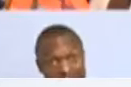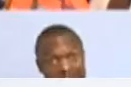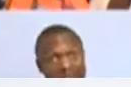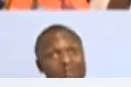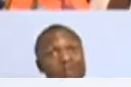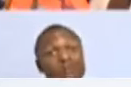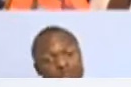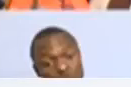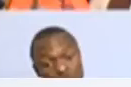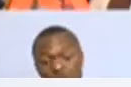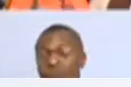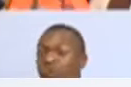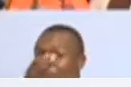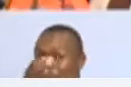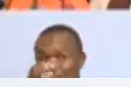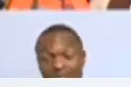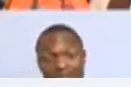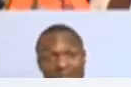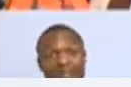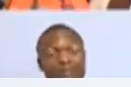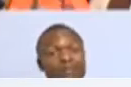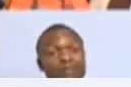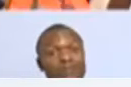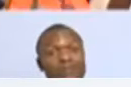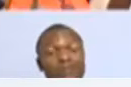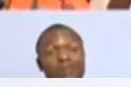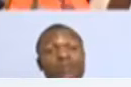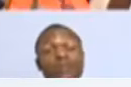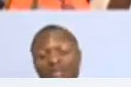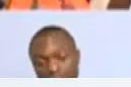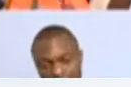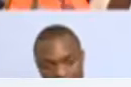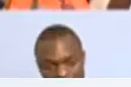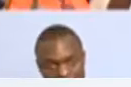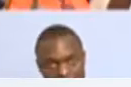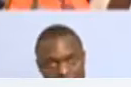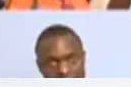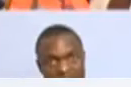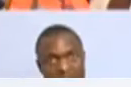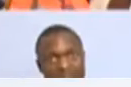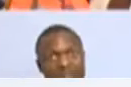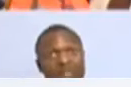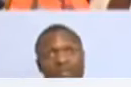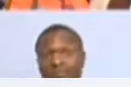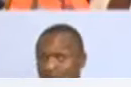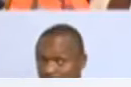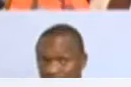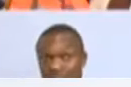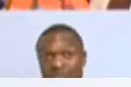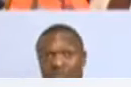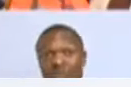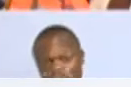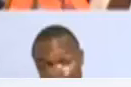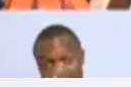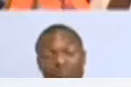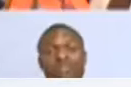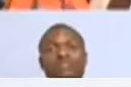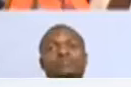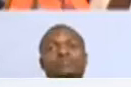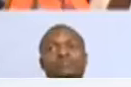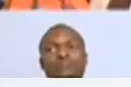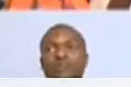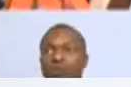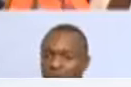forms of corruption. We remain firmly committed to zero tolerance policy against this vice.